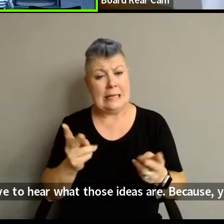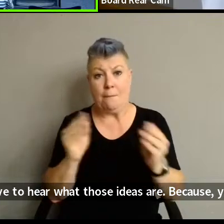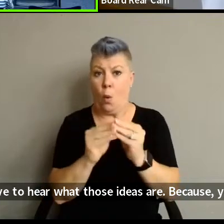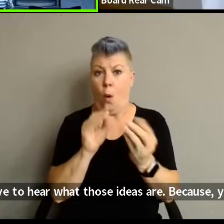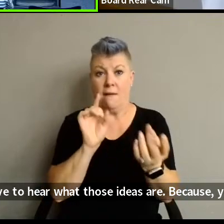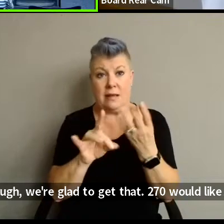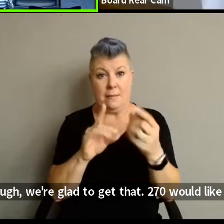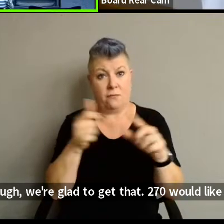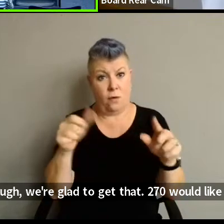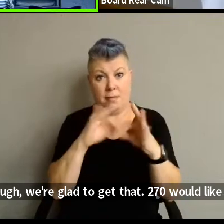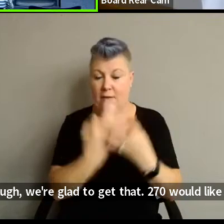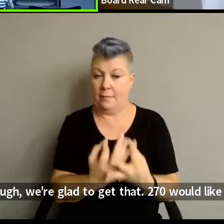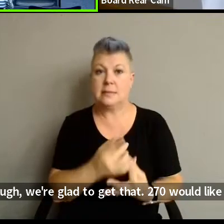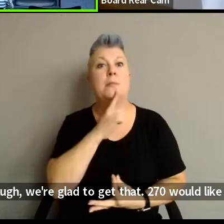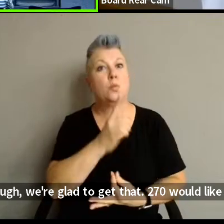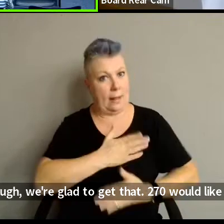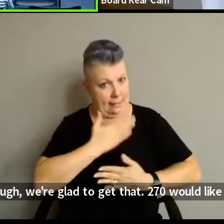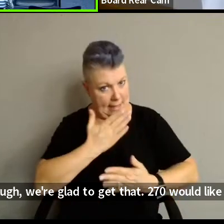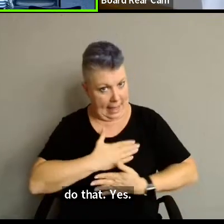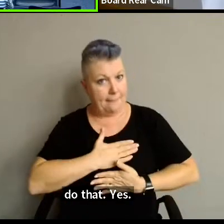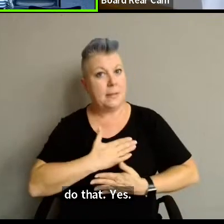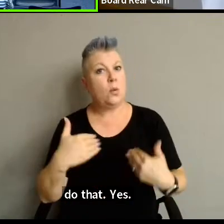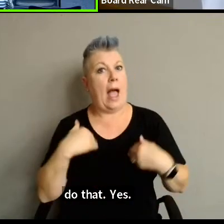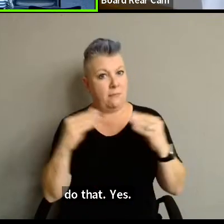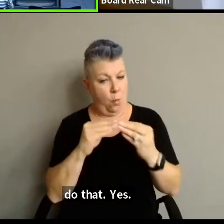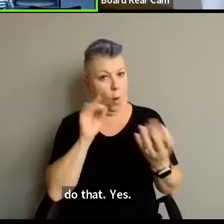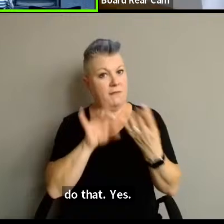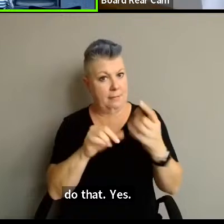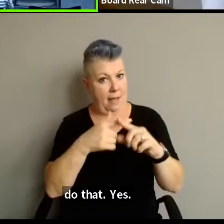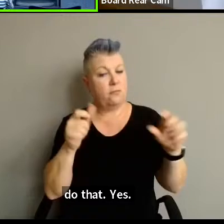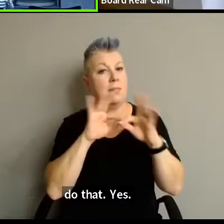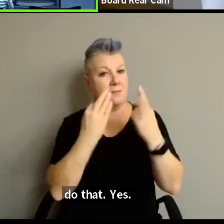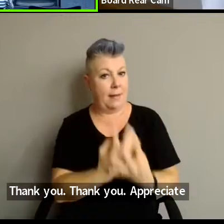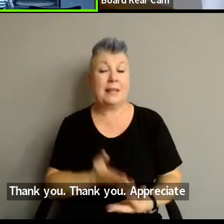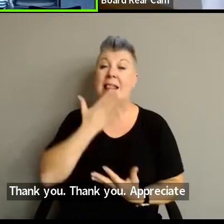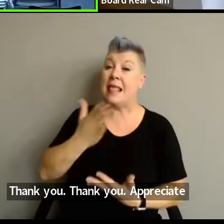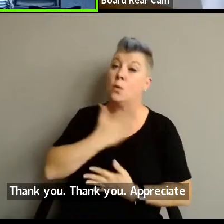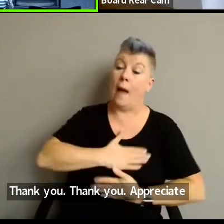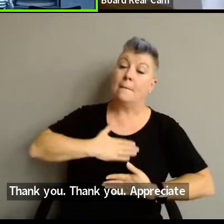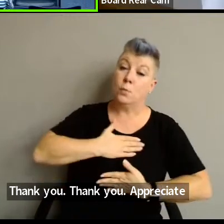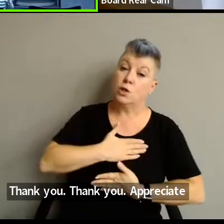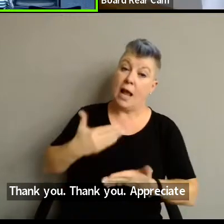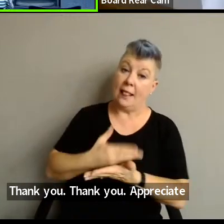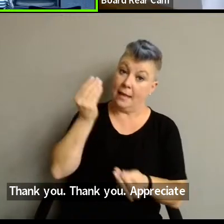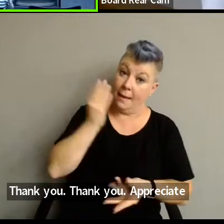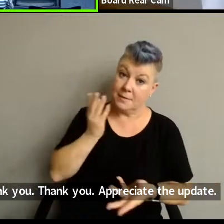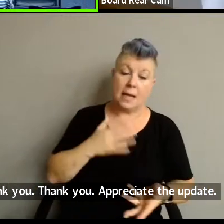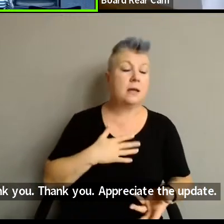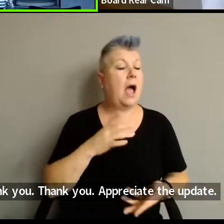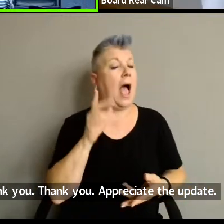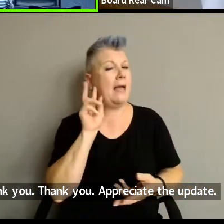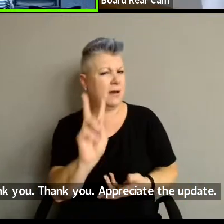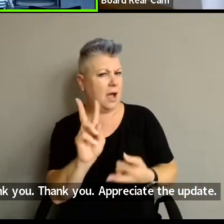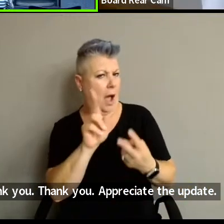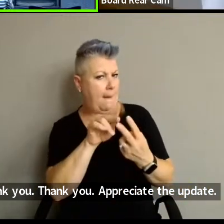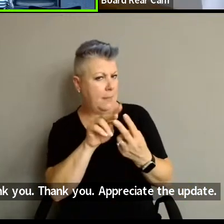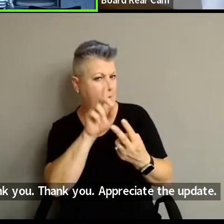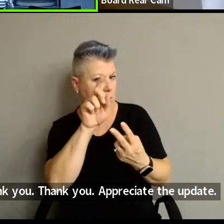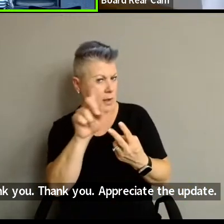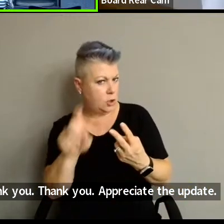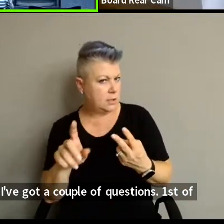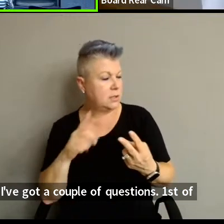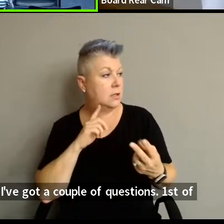Yes. Thank you. Thank you. Appreciate the update. I've got a couple of questions. First of all, were all of